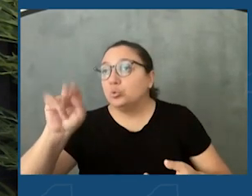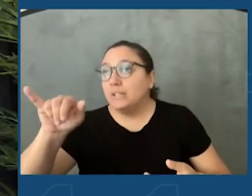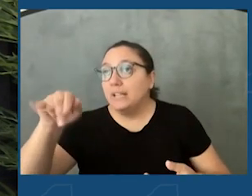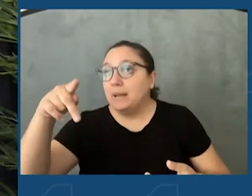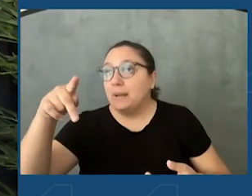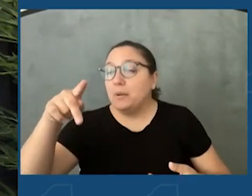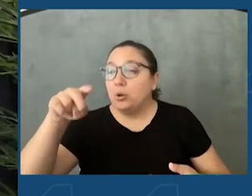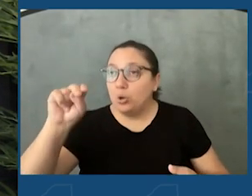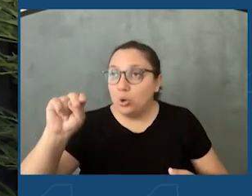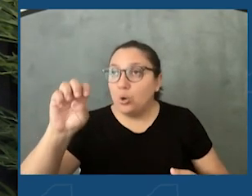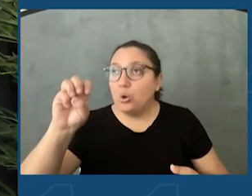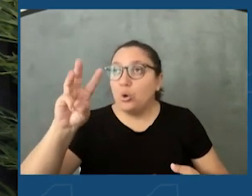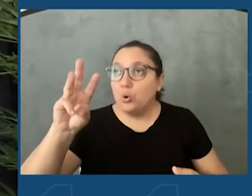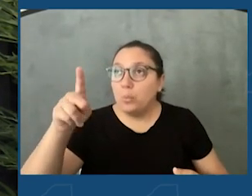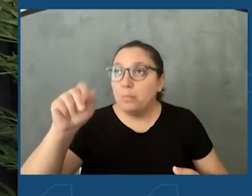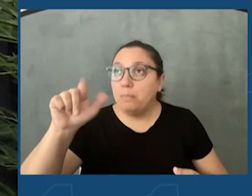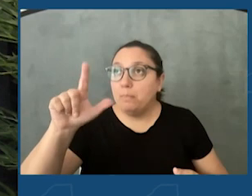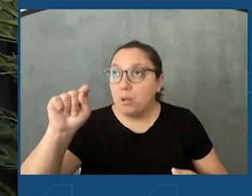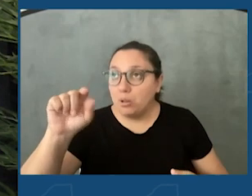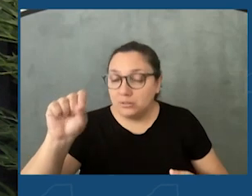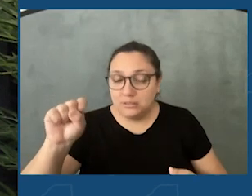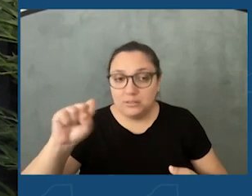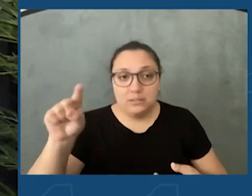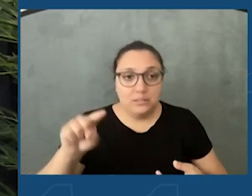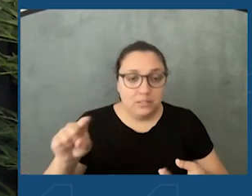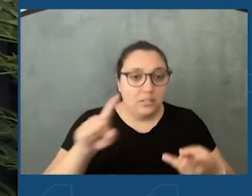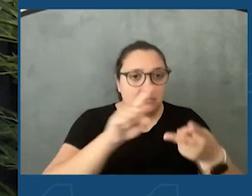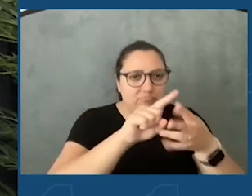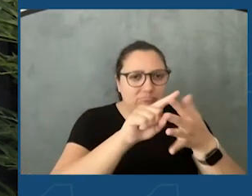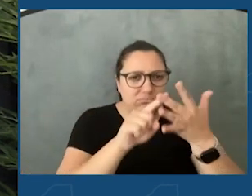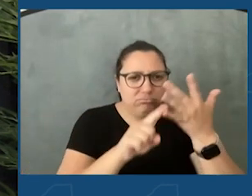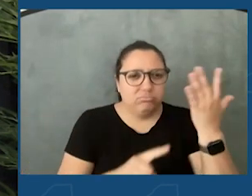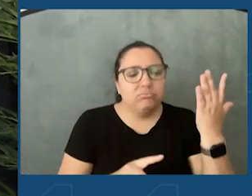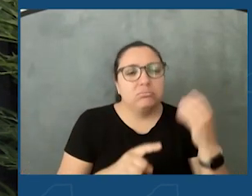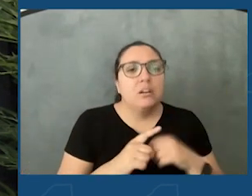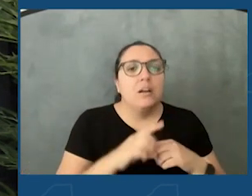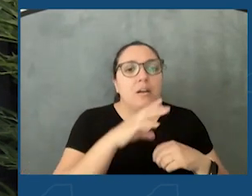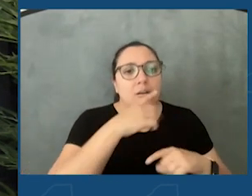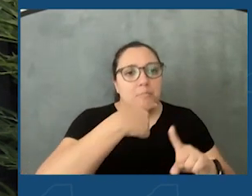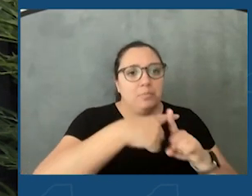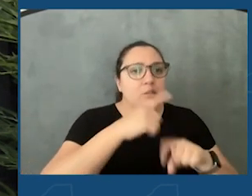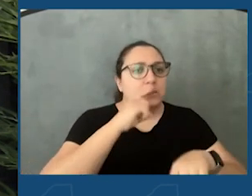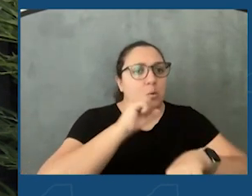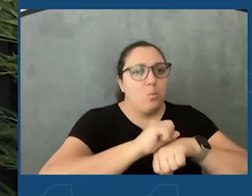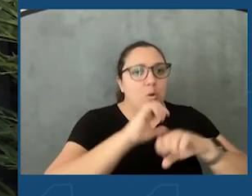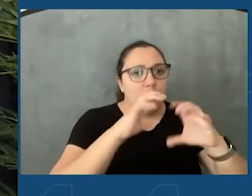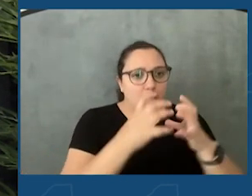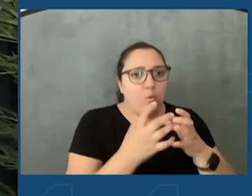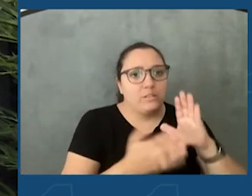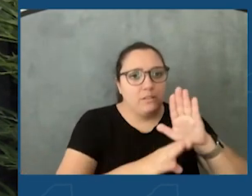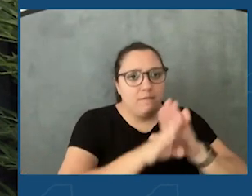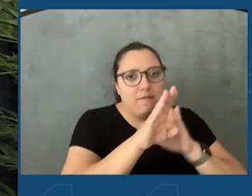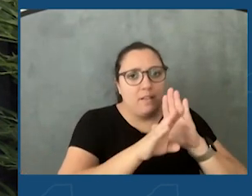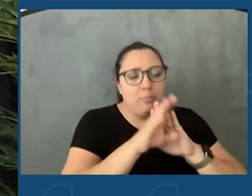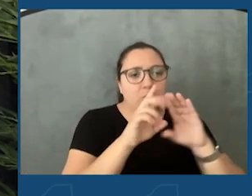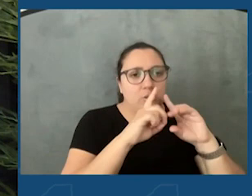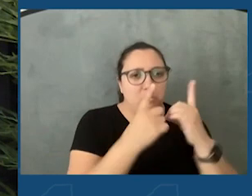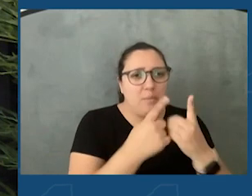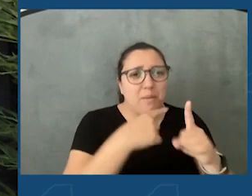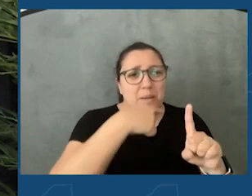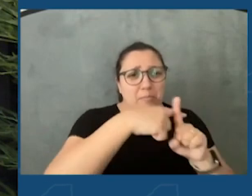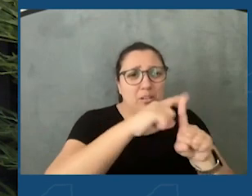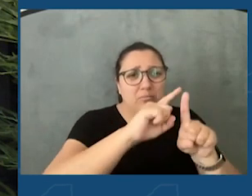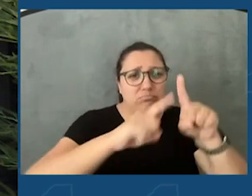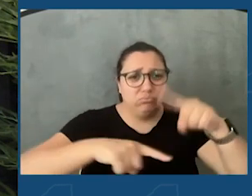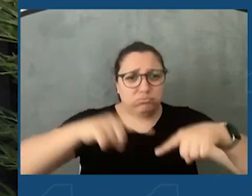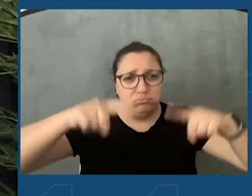and Ulster BOCES, along with our county economic development and workforce development departments, and all of the rich variety